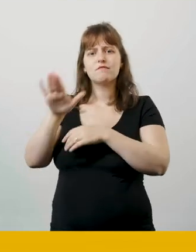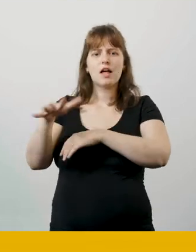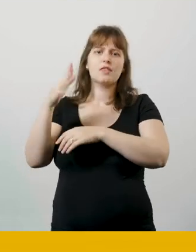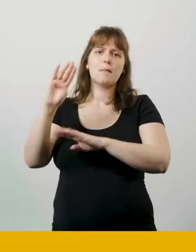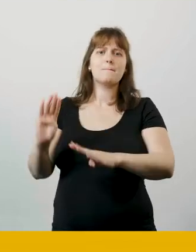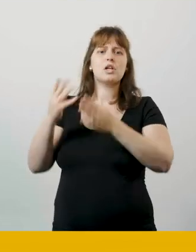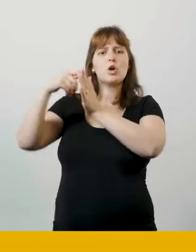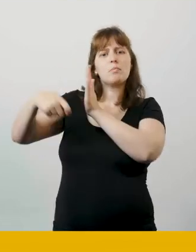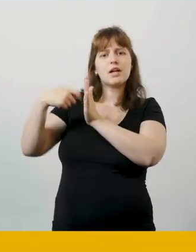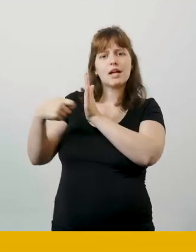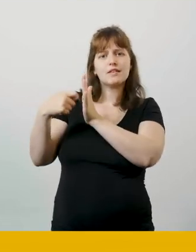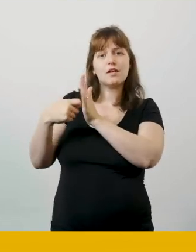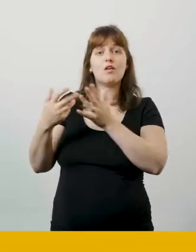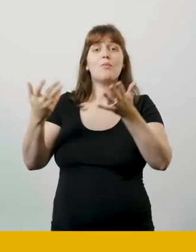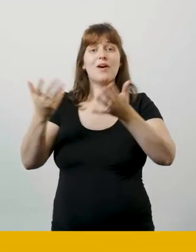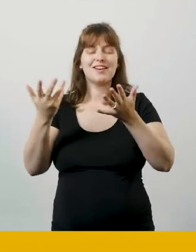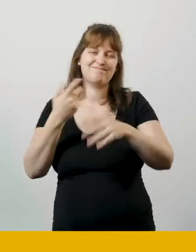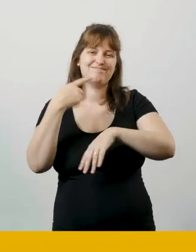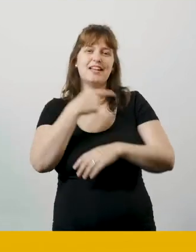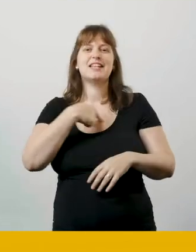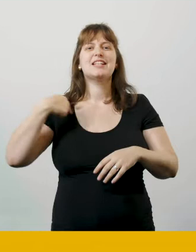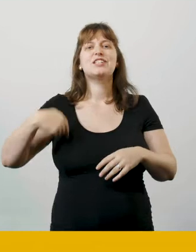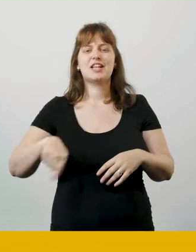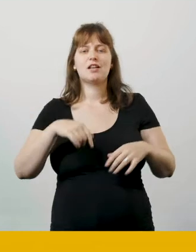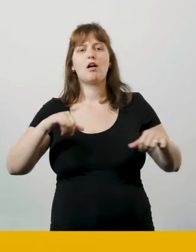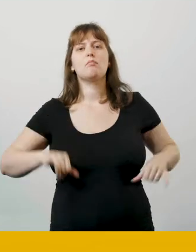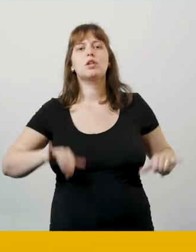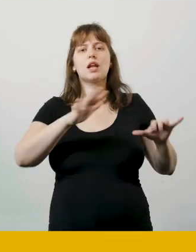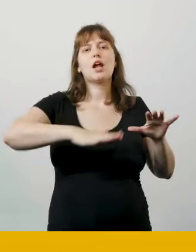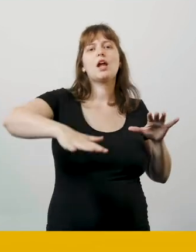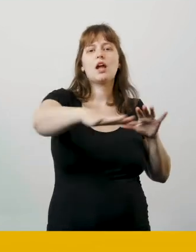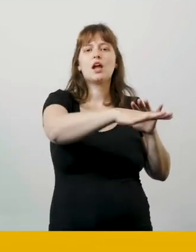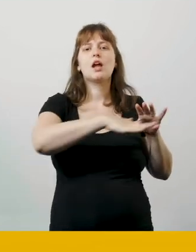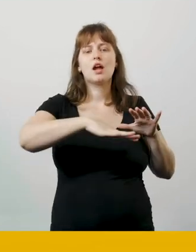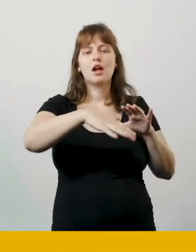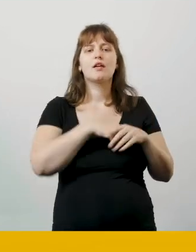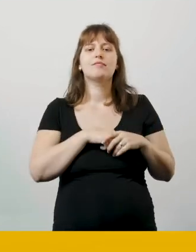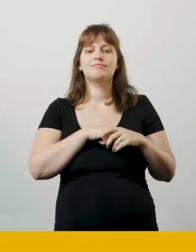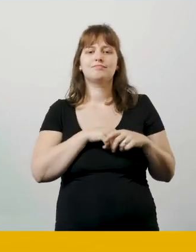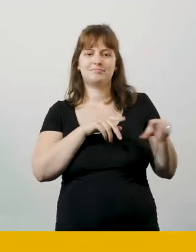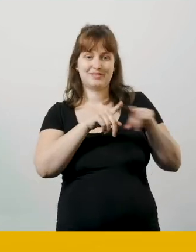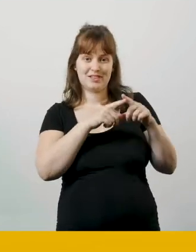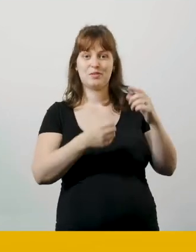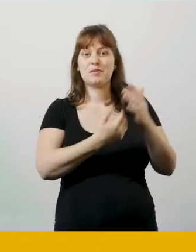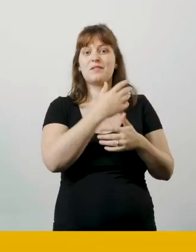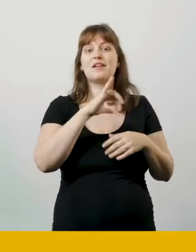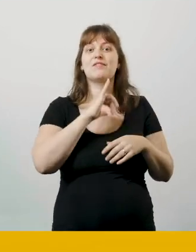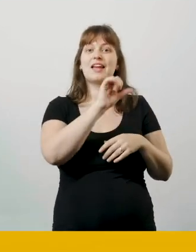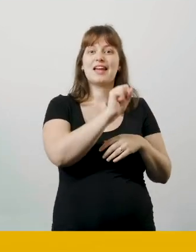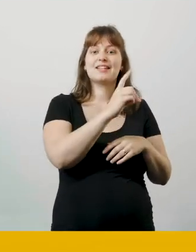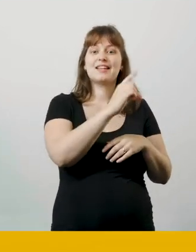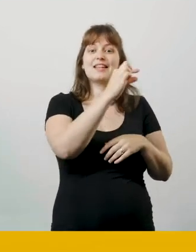in Chinese rural area. So combining, again, the SDGs and a